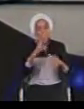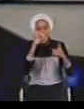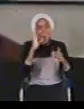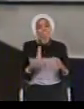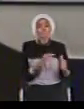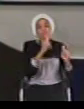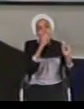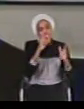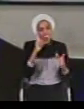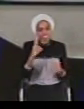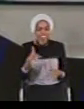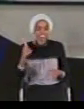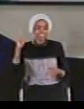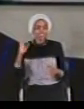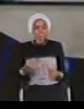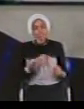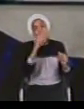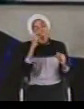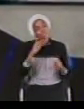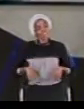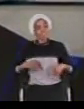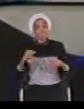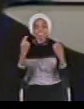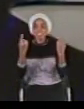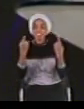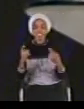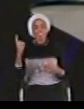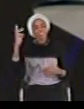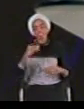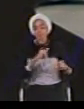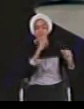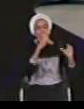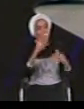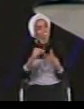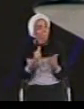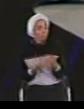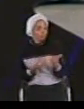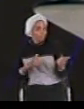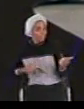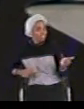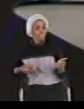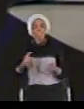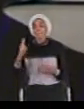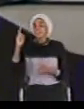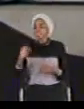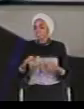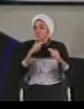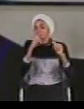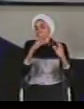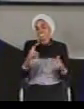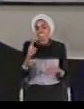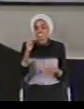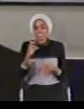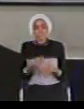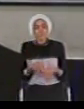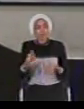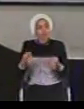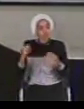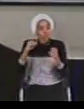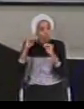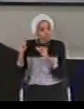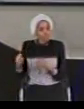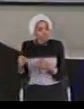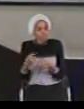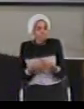God bless you. They're living in sin, God bless you. They're backsliding, God bless you. They're putting the gospel of Christ into